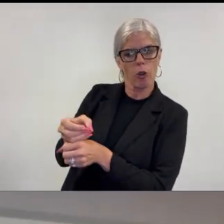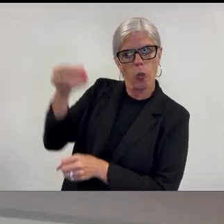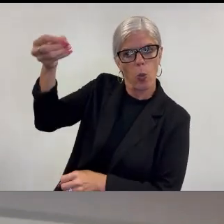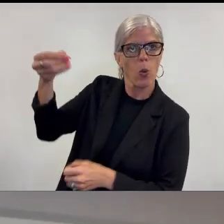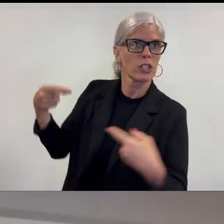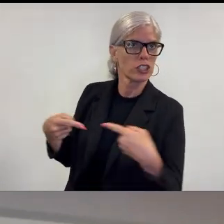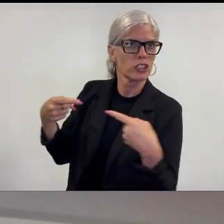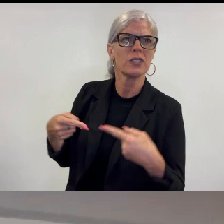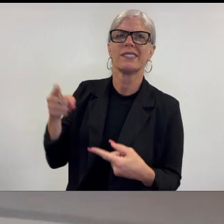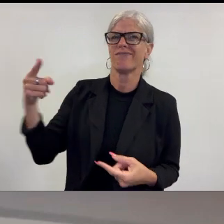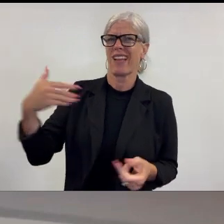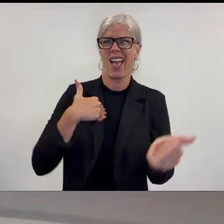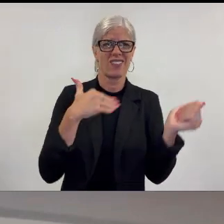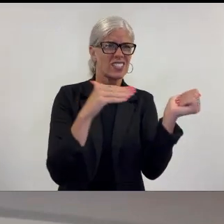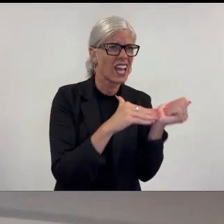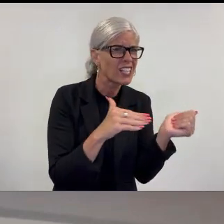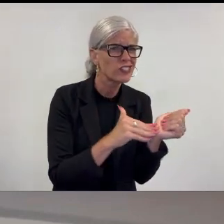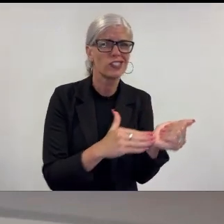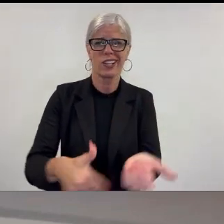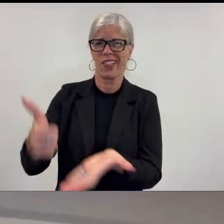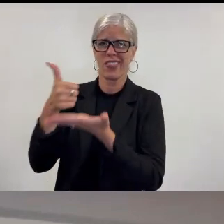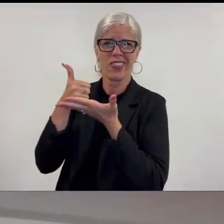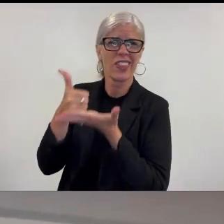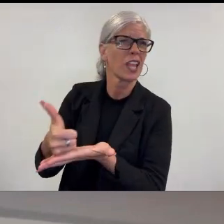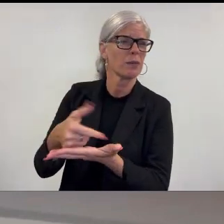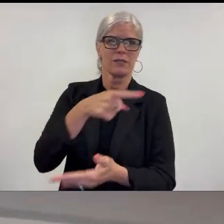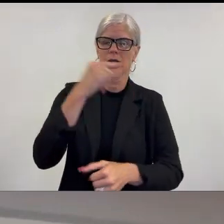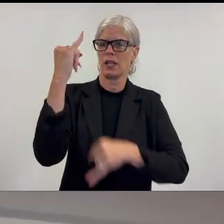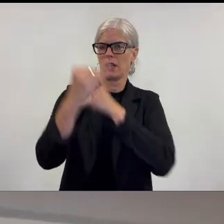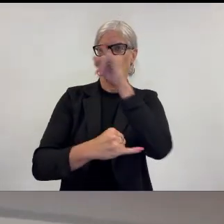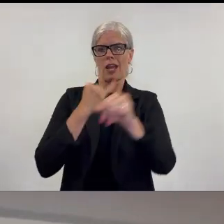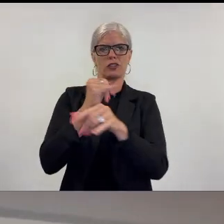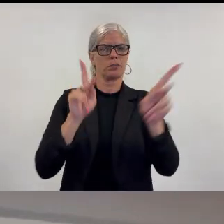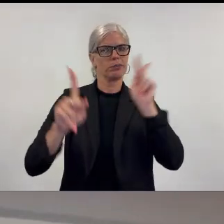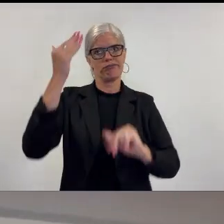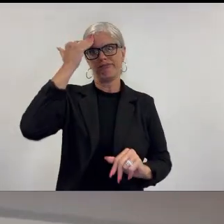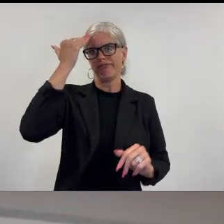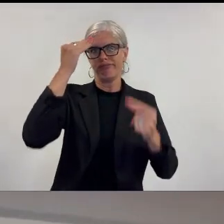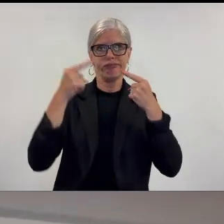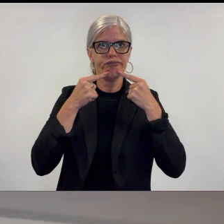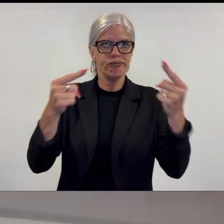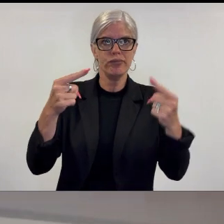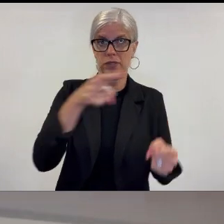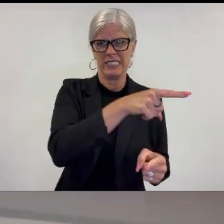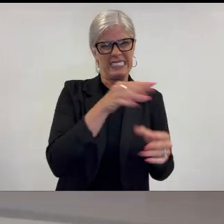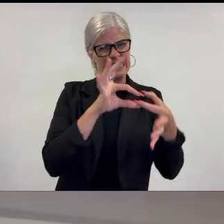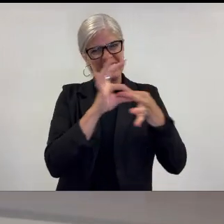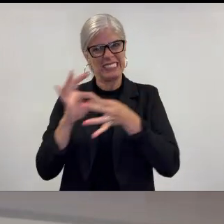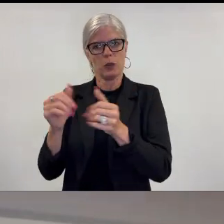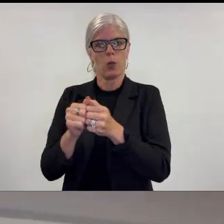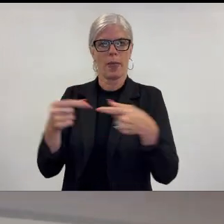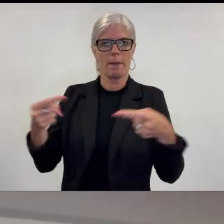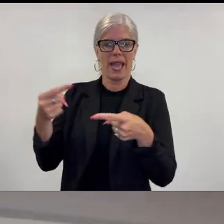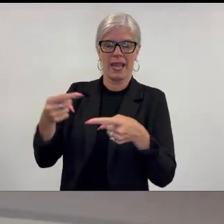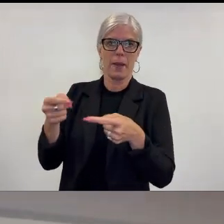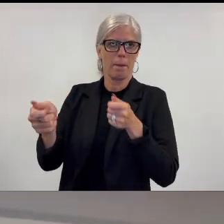in spinal cord injury. We have a physician and a therapist, and that are internationally